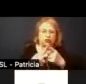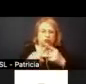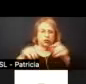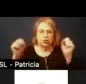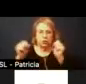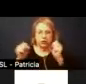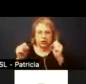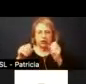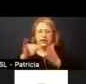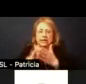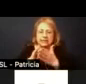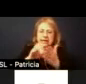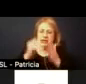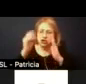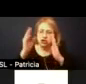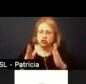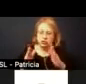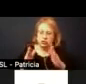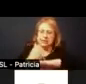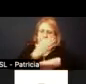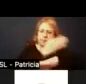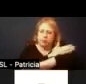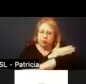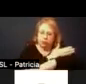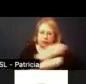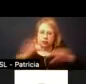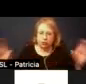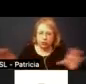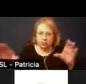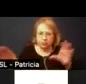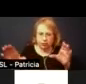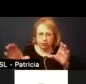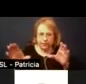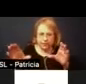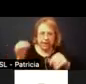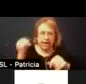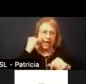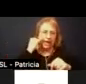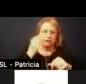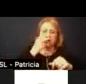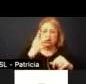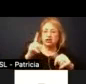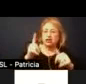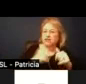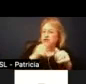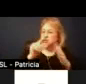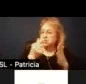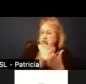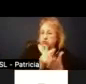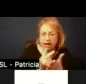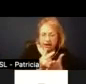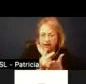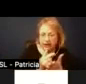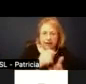students actually grow in the level of their performance so to be clear like if we looked at first grade it's not that um